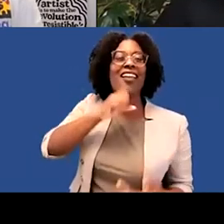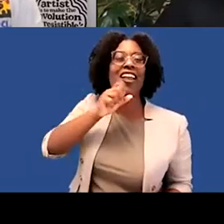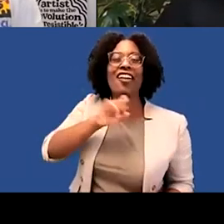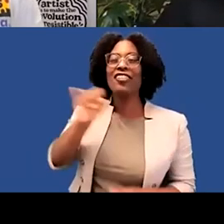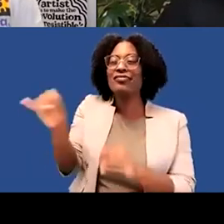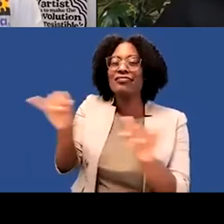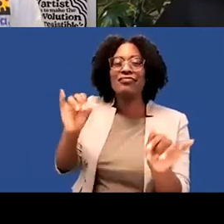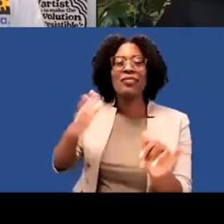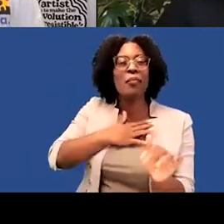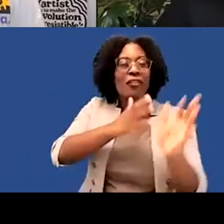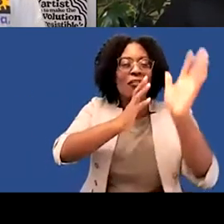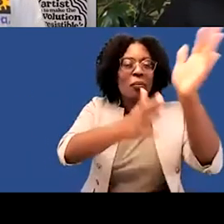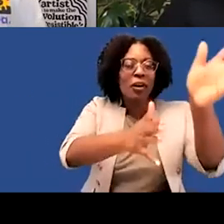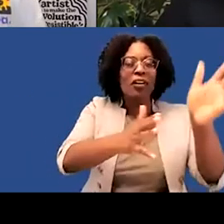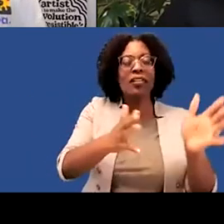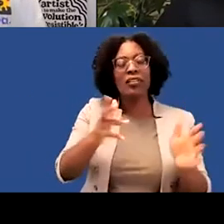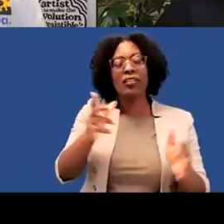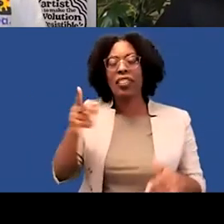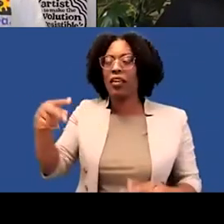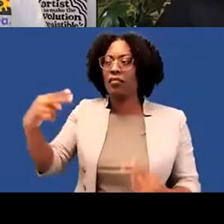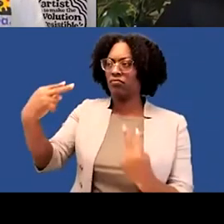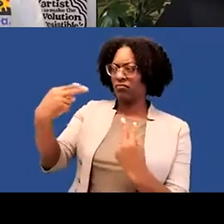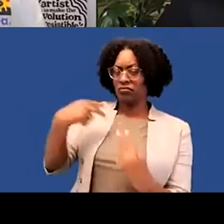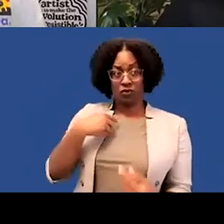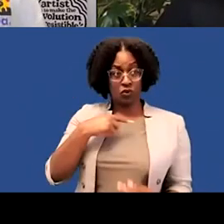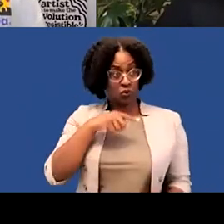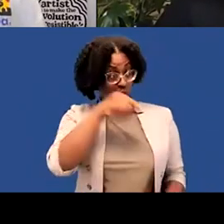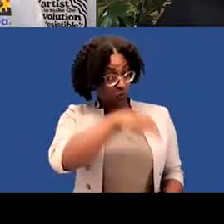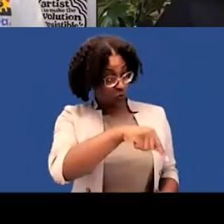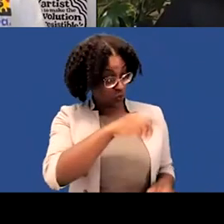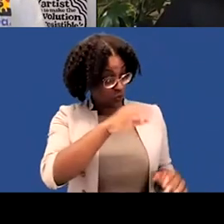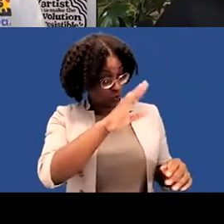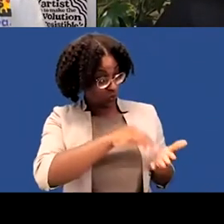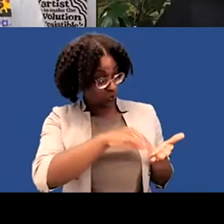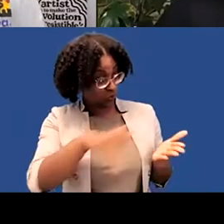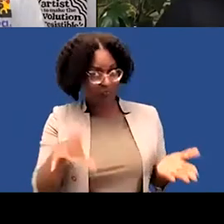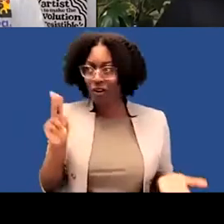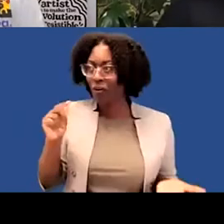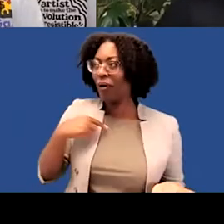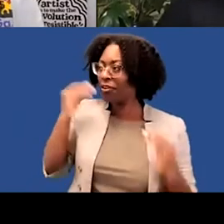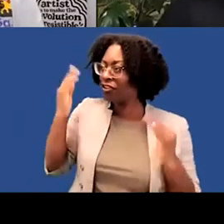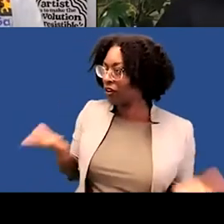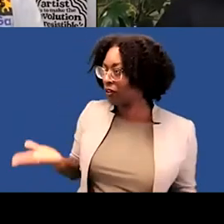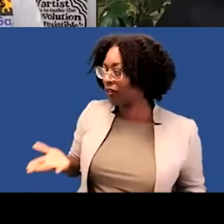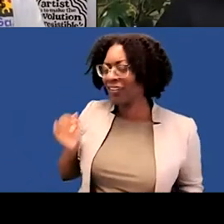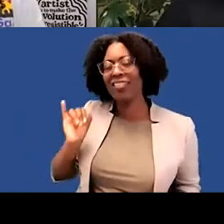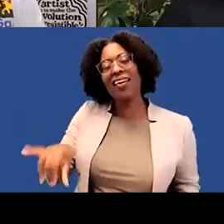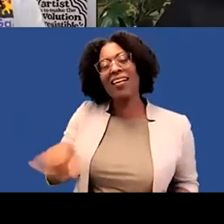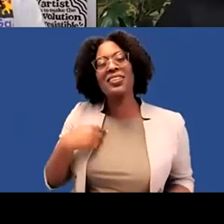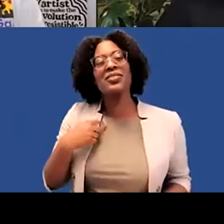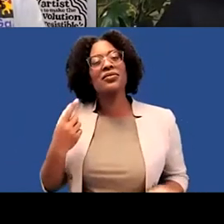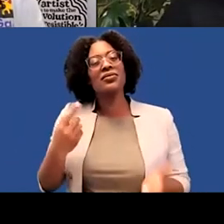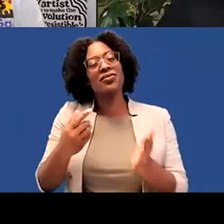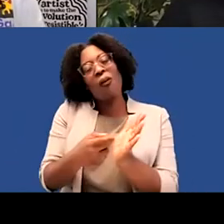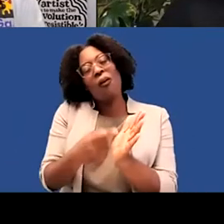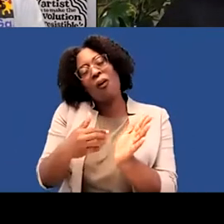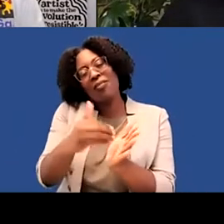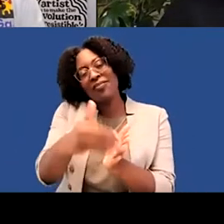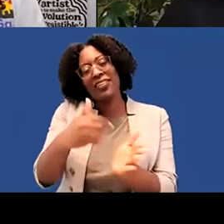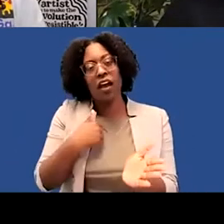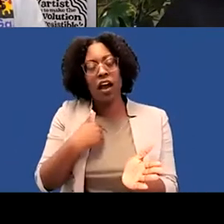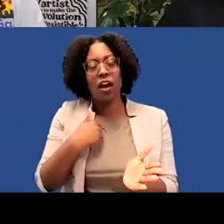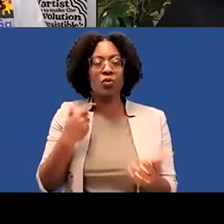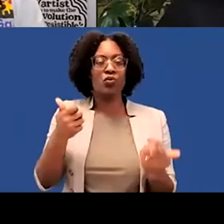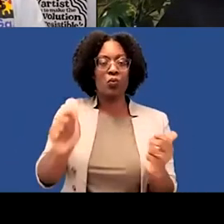or oh, or blah, blah, blah. So I feel like I had to overcompensate. I did overcompensate in some ways of like, oh, well, let me look